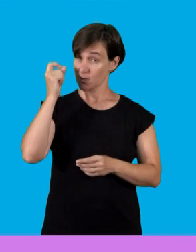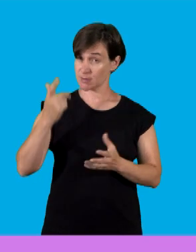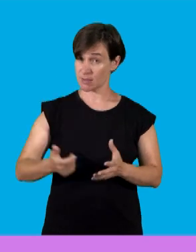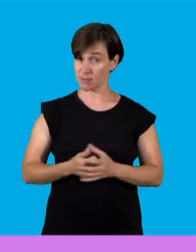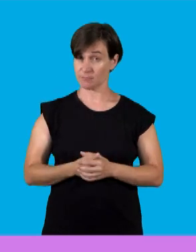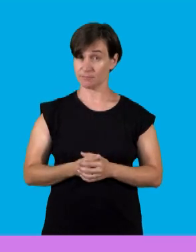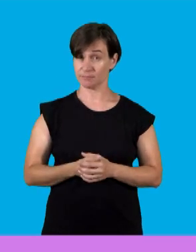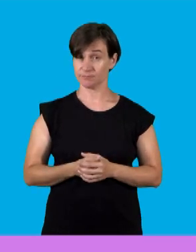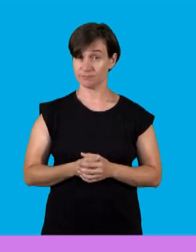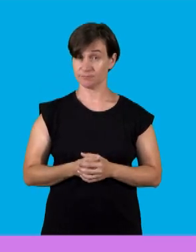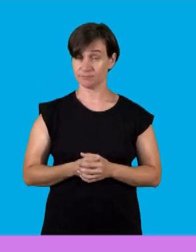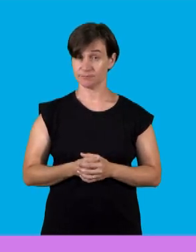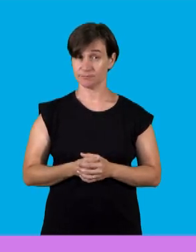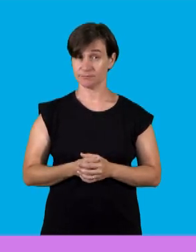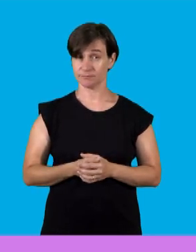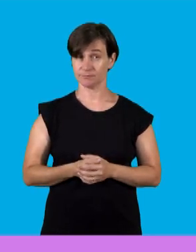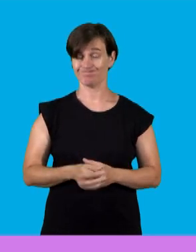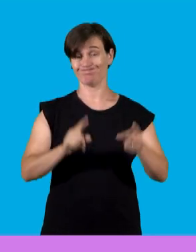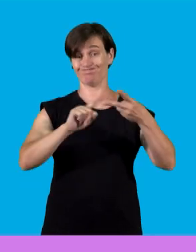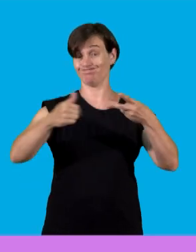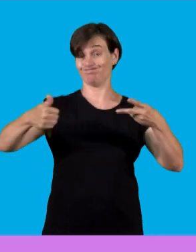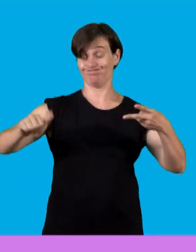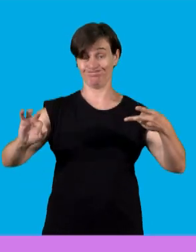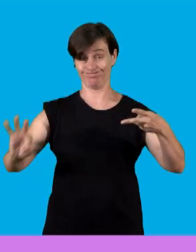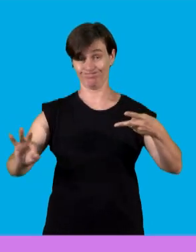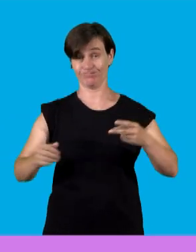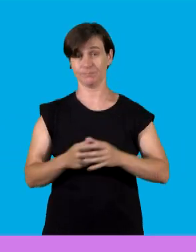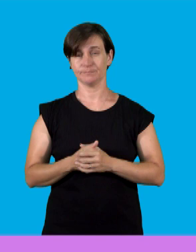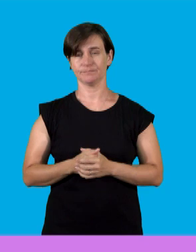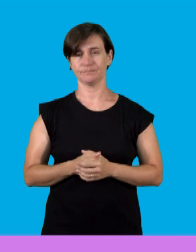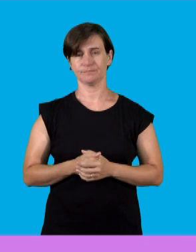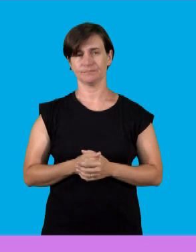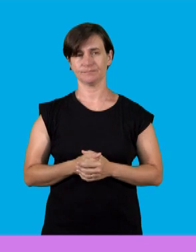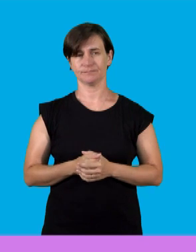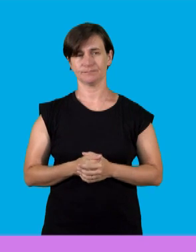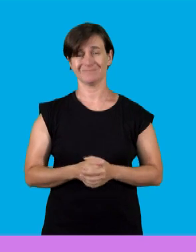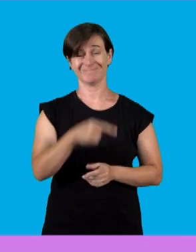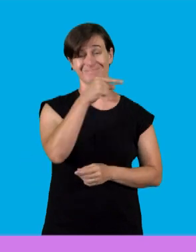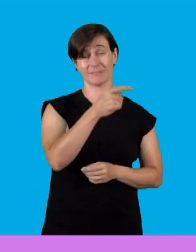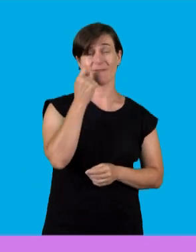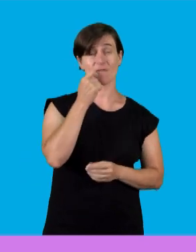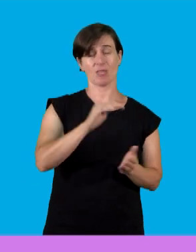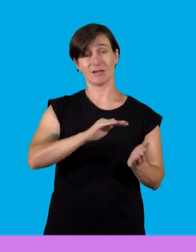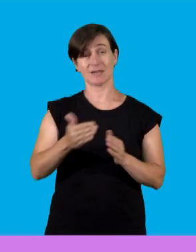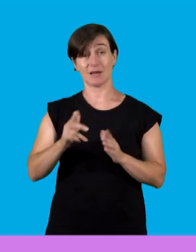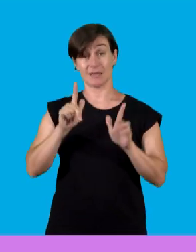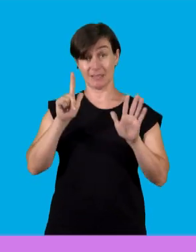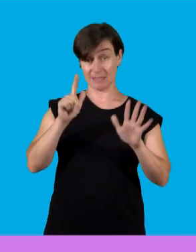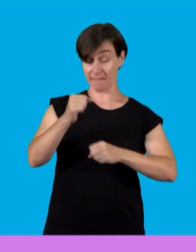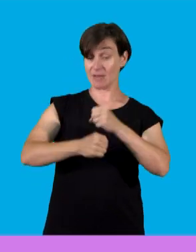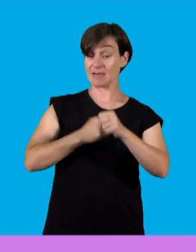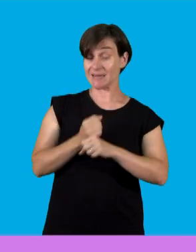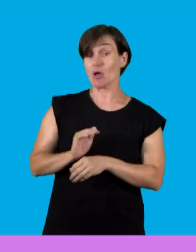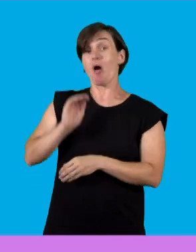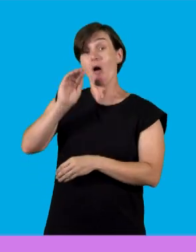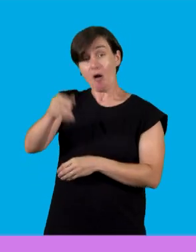you. Let's now look at question 2.3. Here I'm saying that Gary's father died 7 years after he